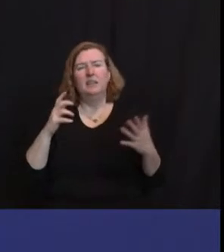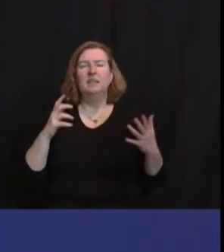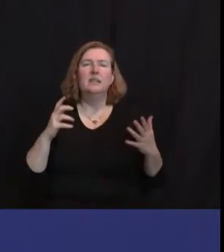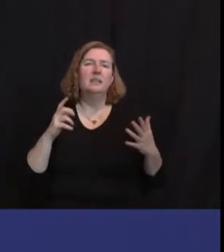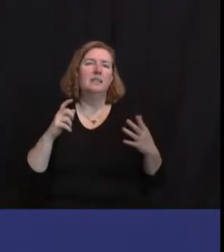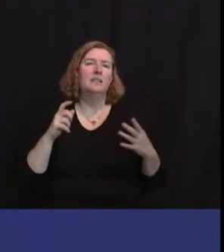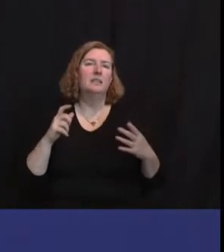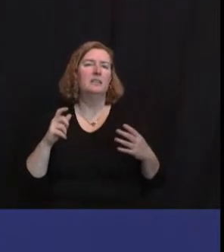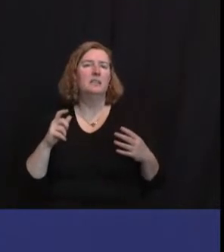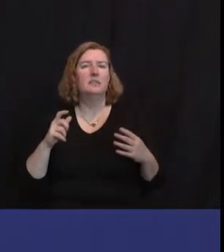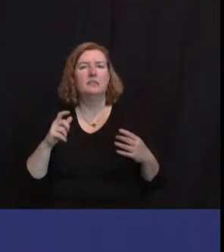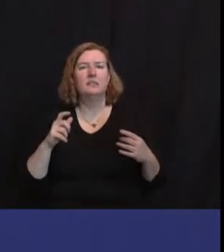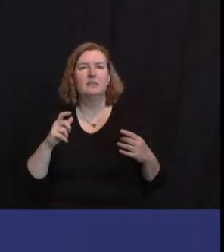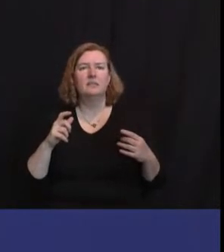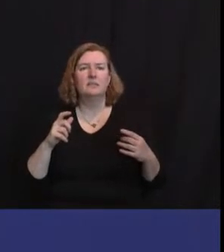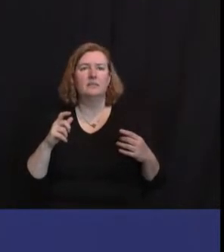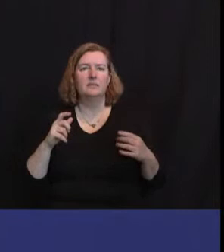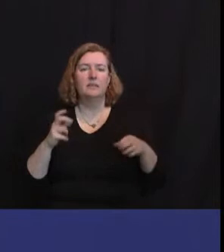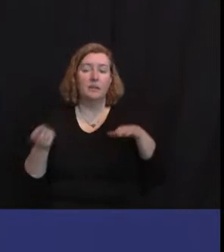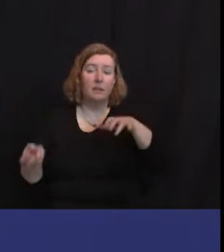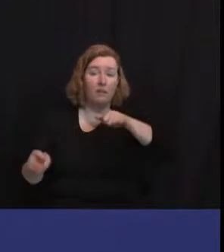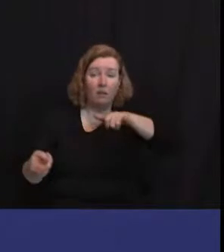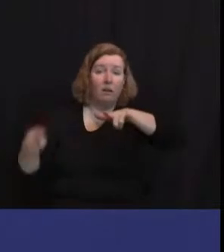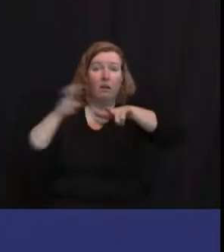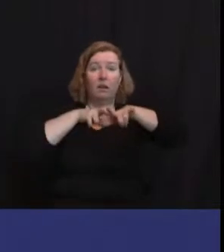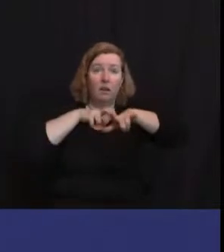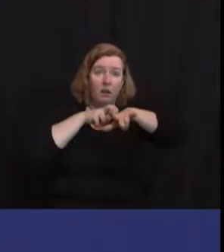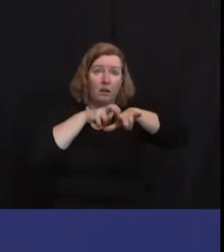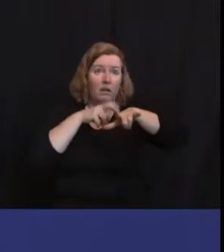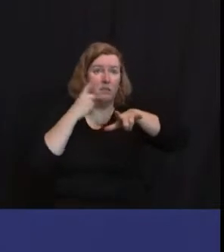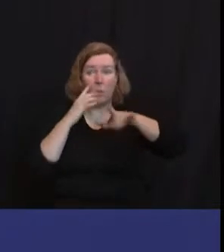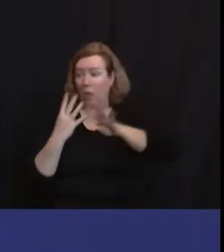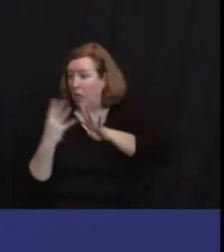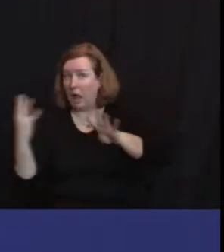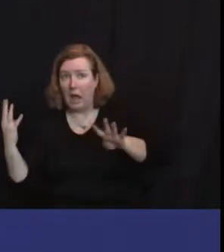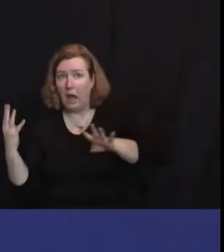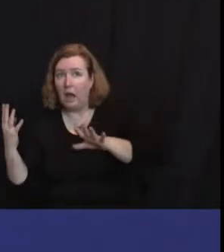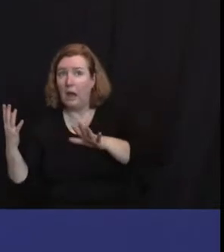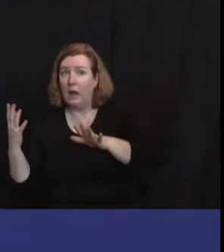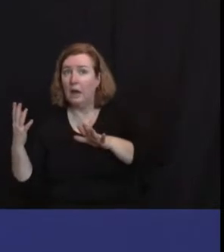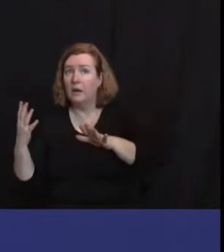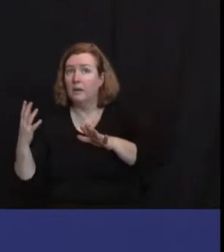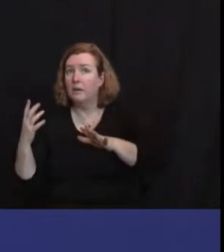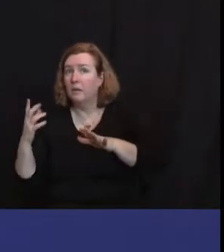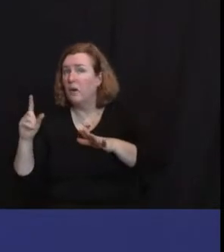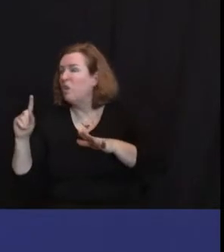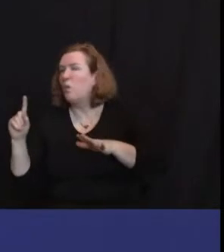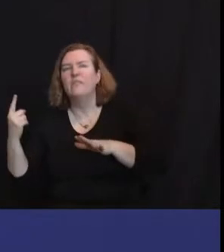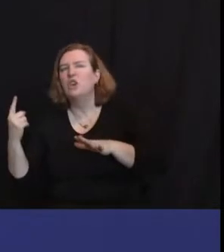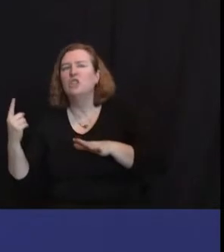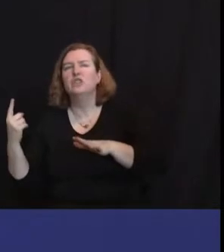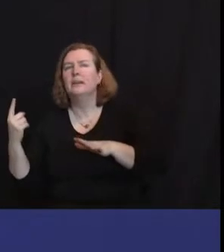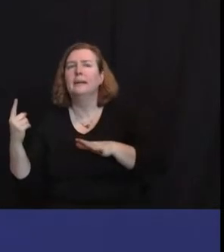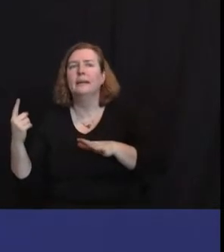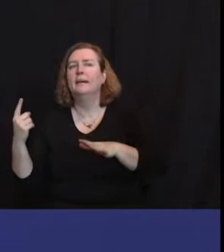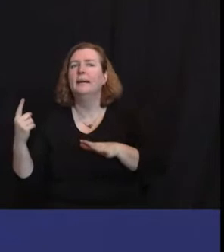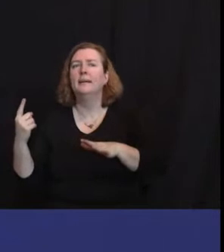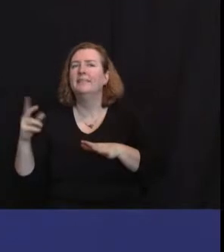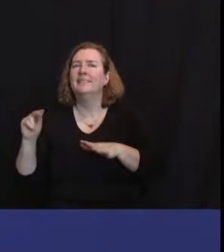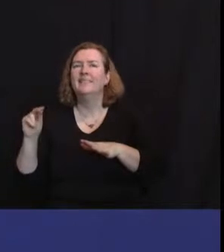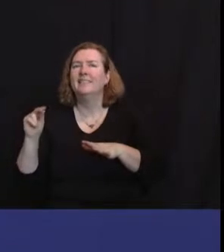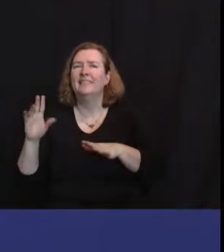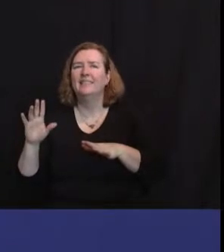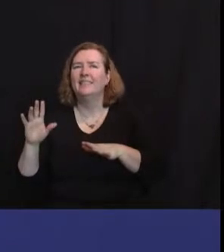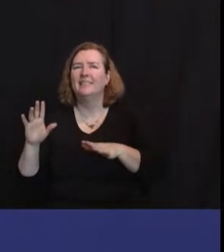last person in each group to get on the plane till they open up the next group, and it's basically a series of overlapping